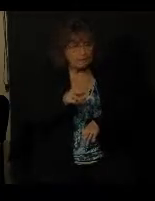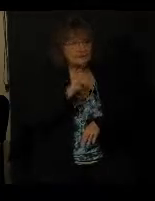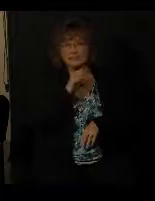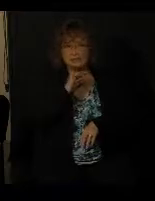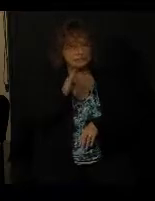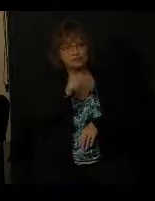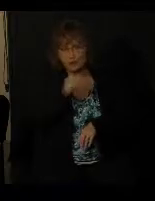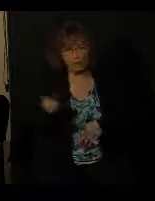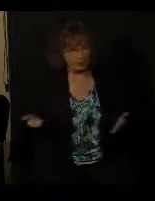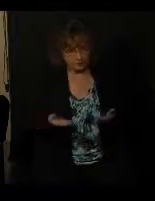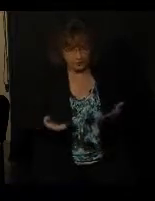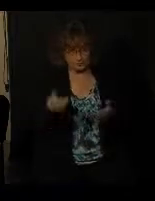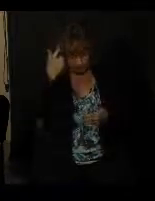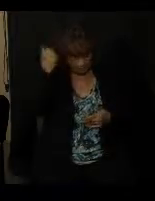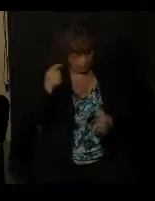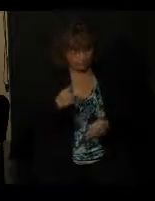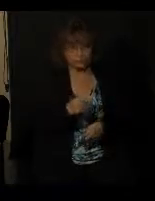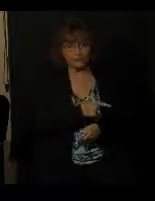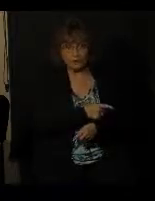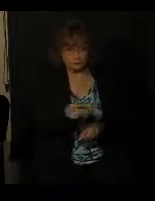God in you.